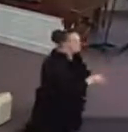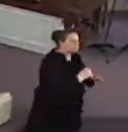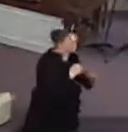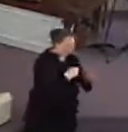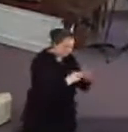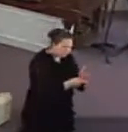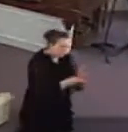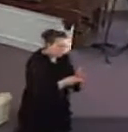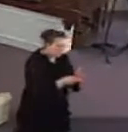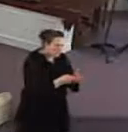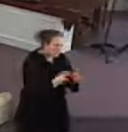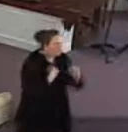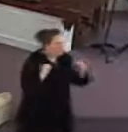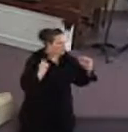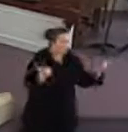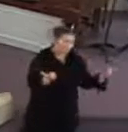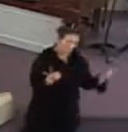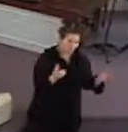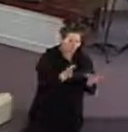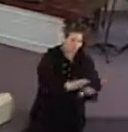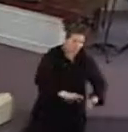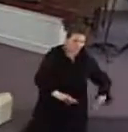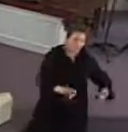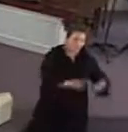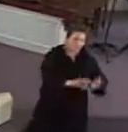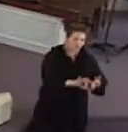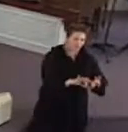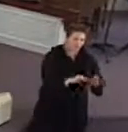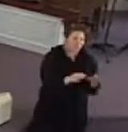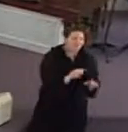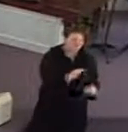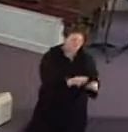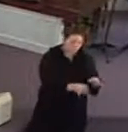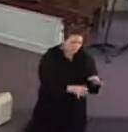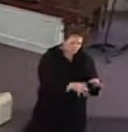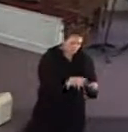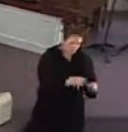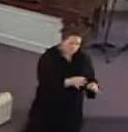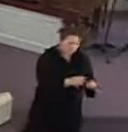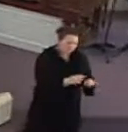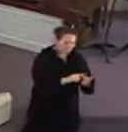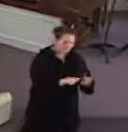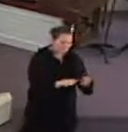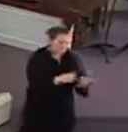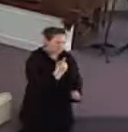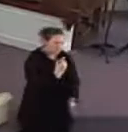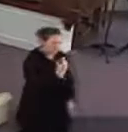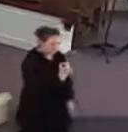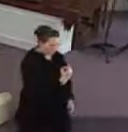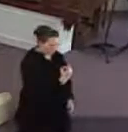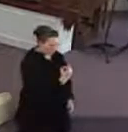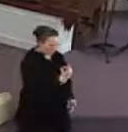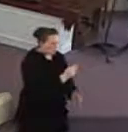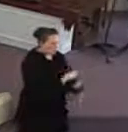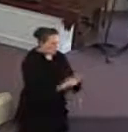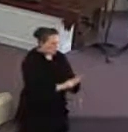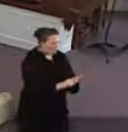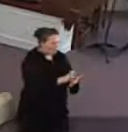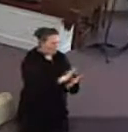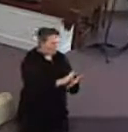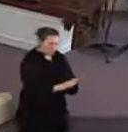we all deserve justice. But let me say to us that there is one holy, righteous judge